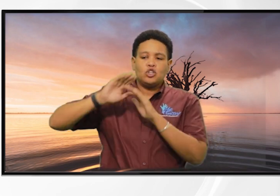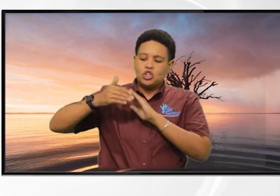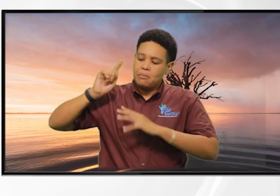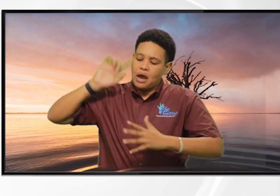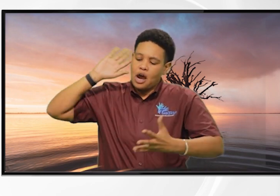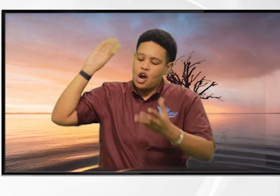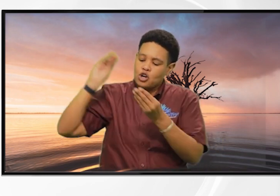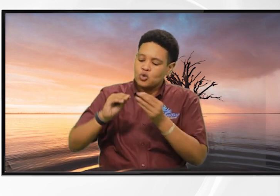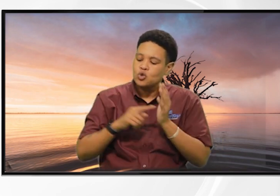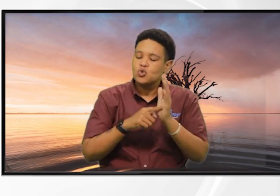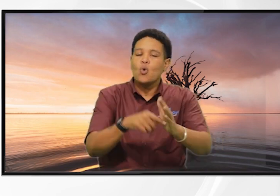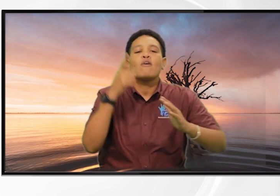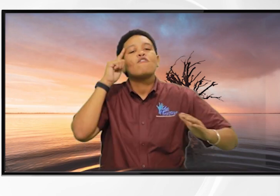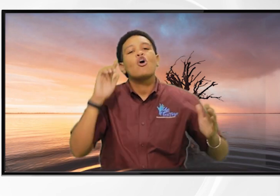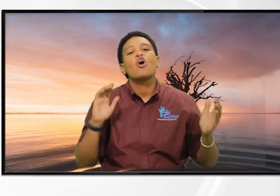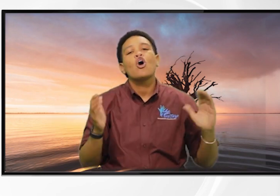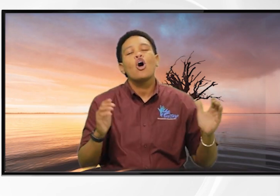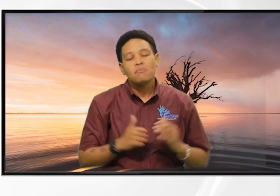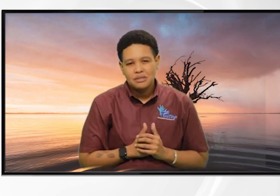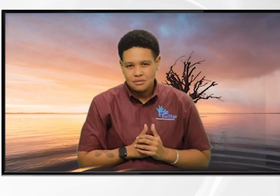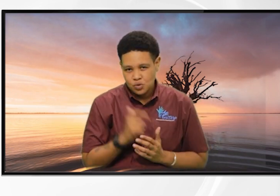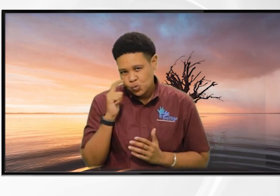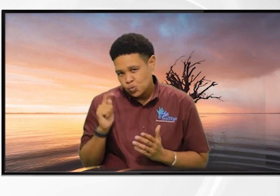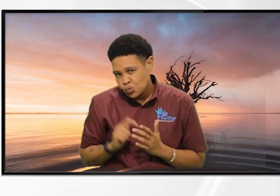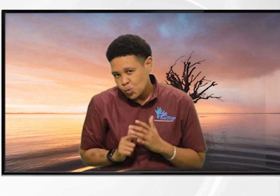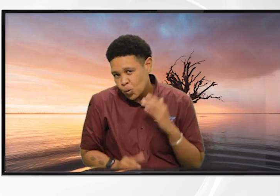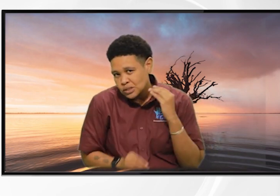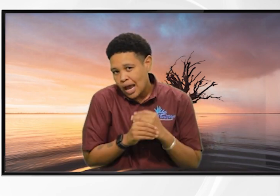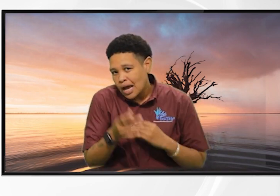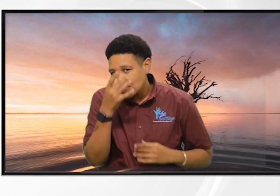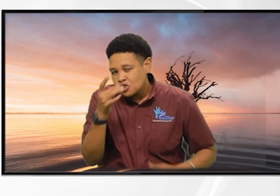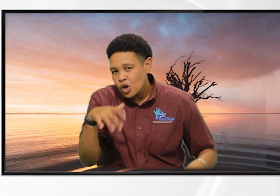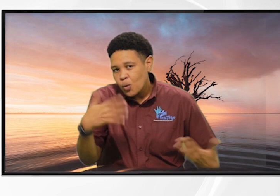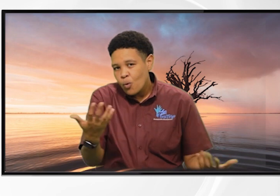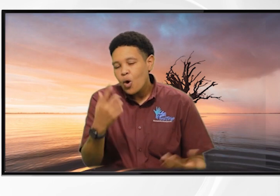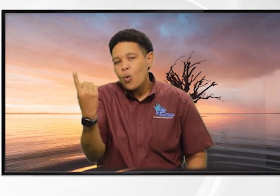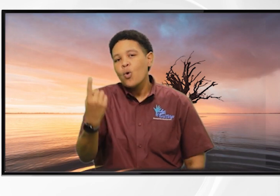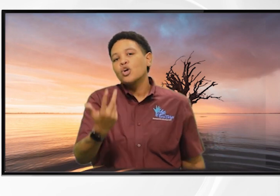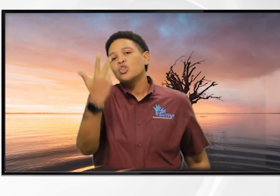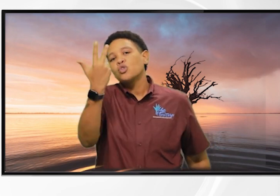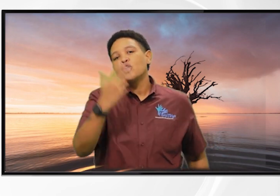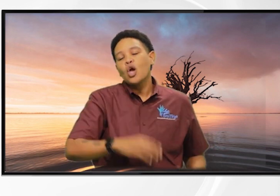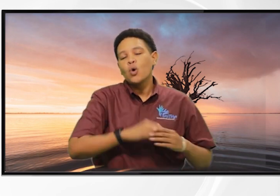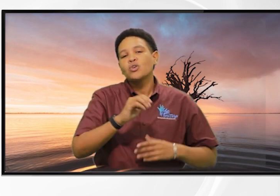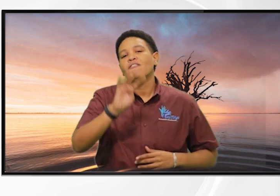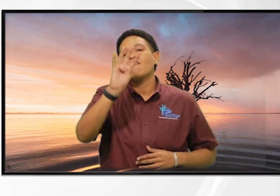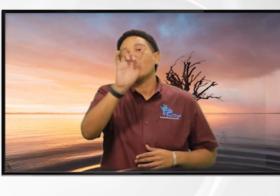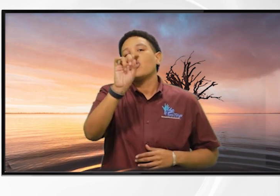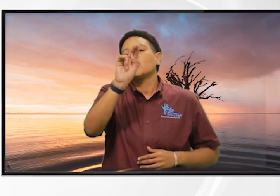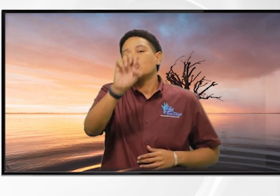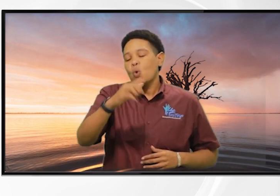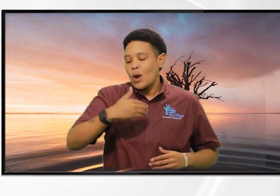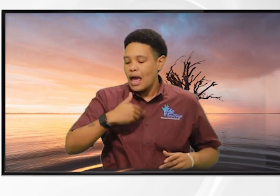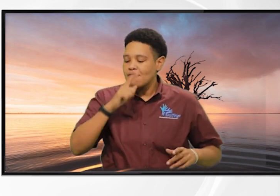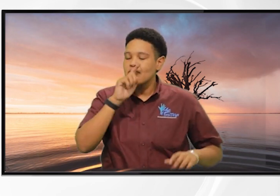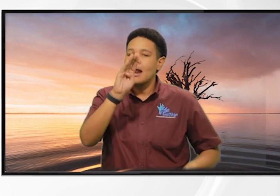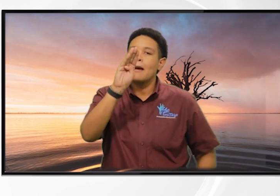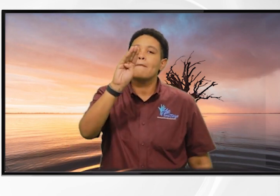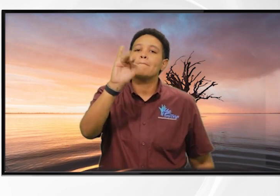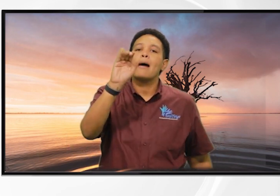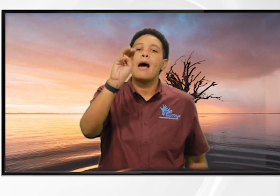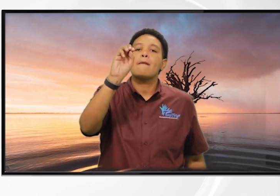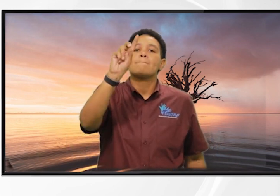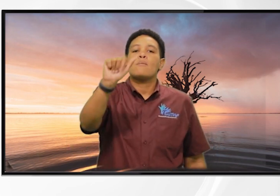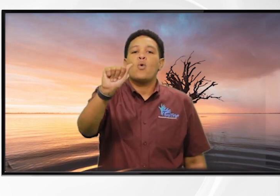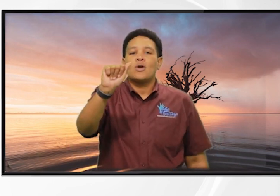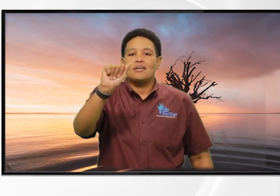shown for comparison. Note, interestingly, that only 3 of the 4 zones have the bimodal